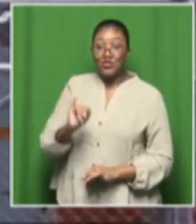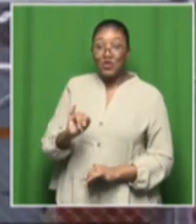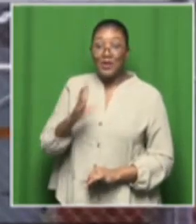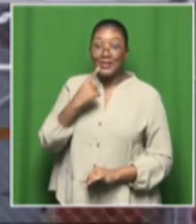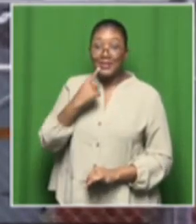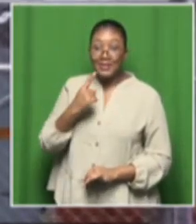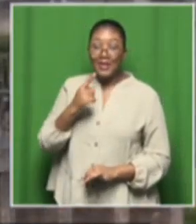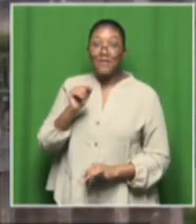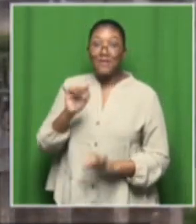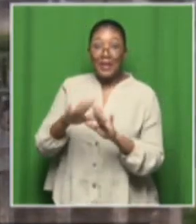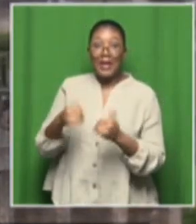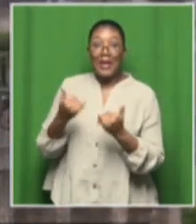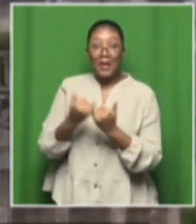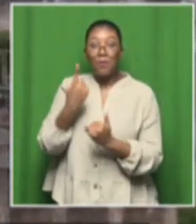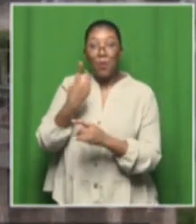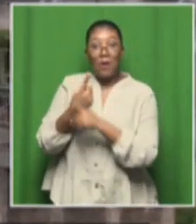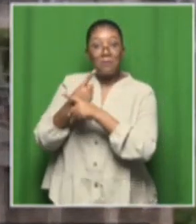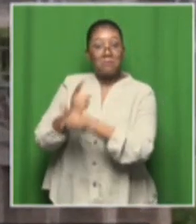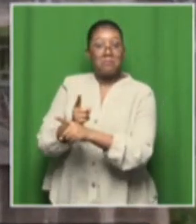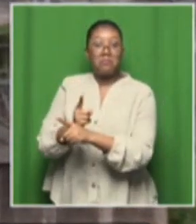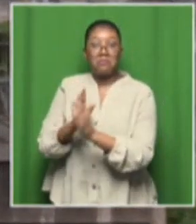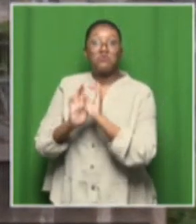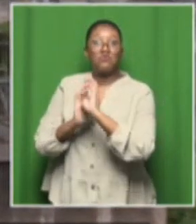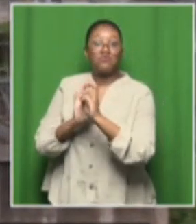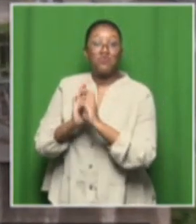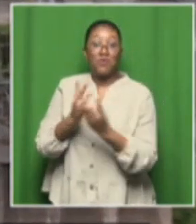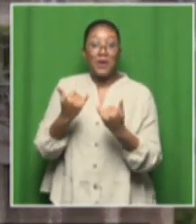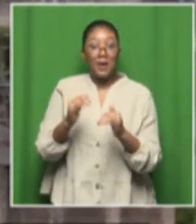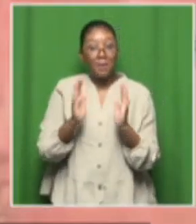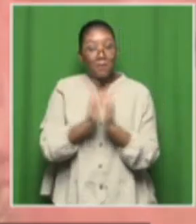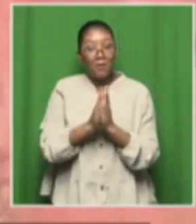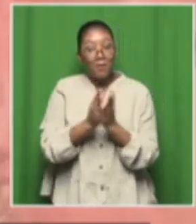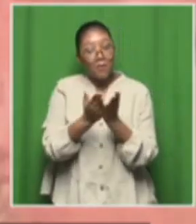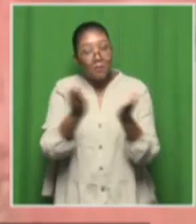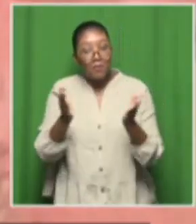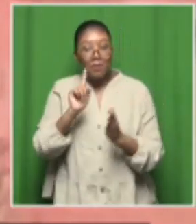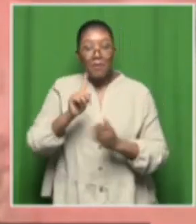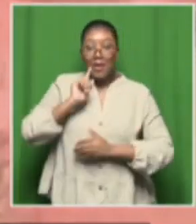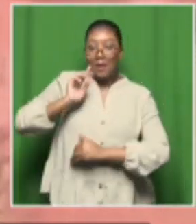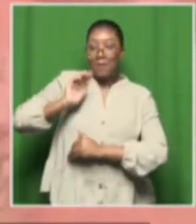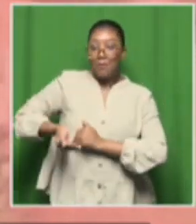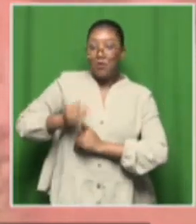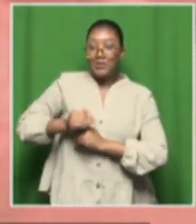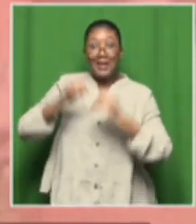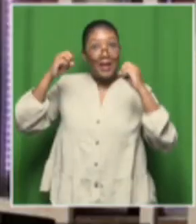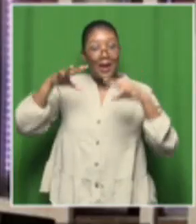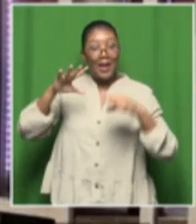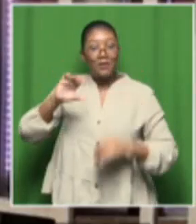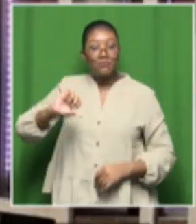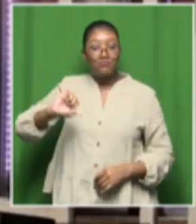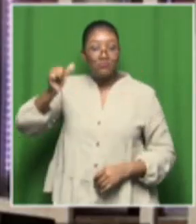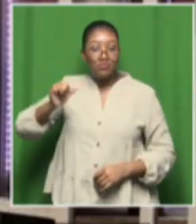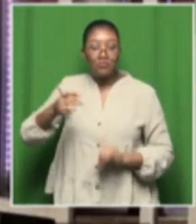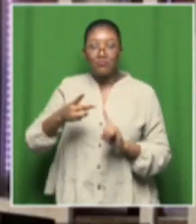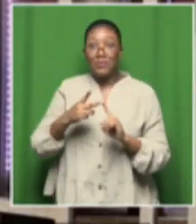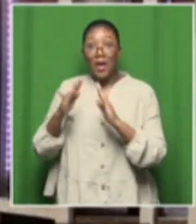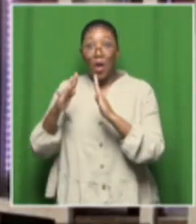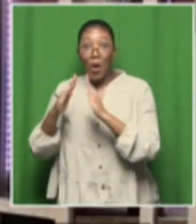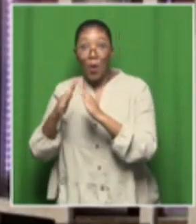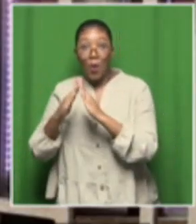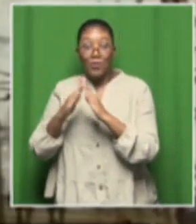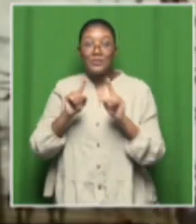one-size-fits-all approach. The company therefore urges consumers to protect their homes and businesses against